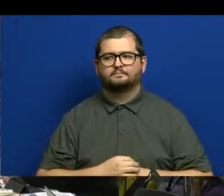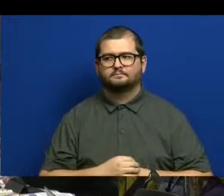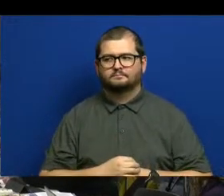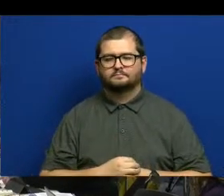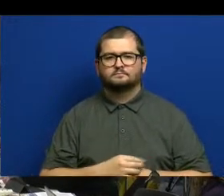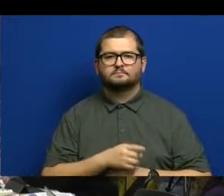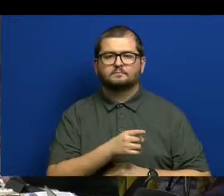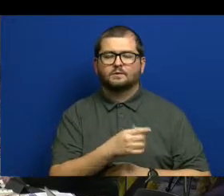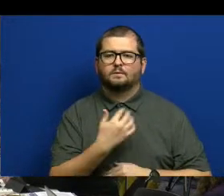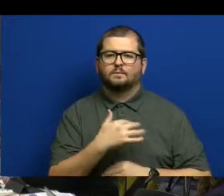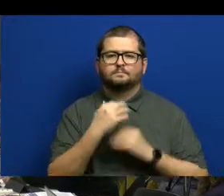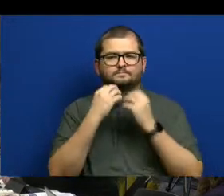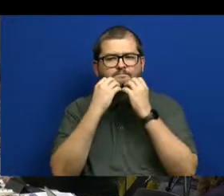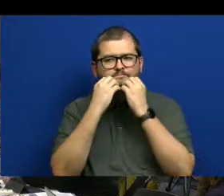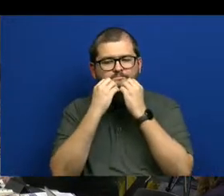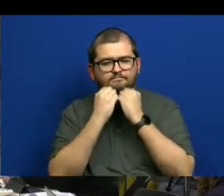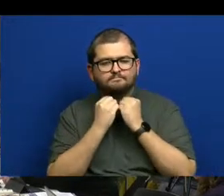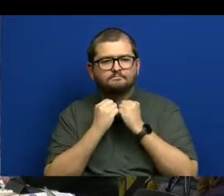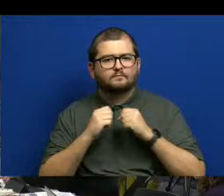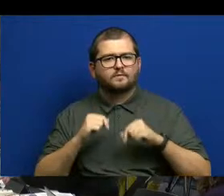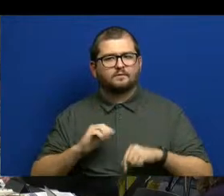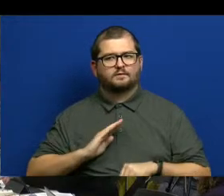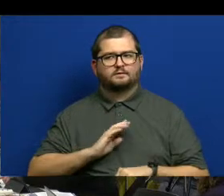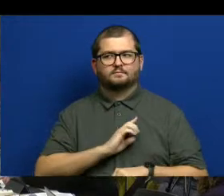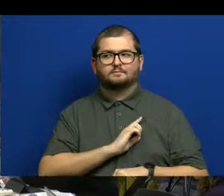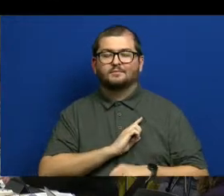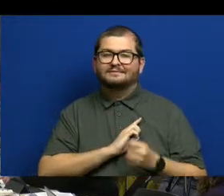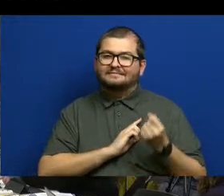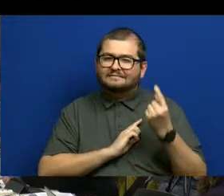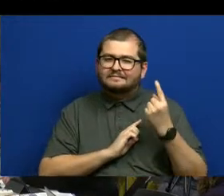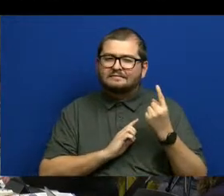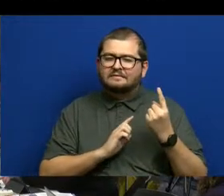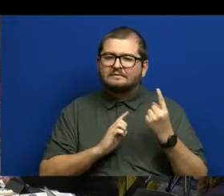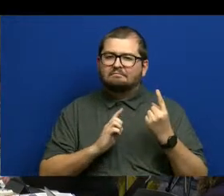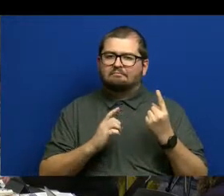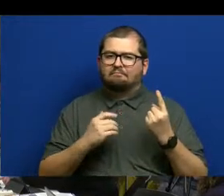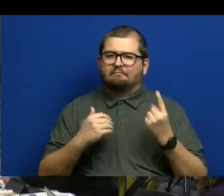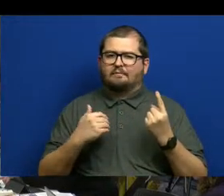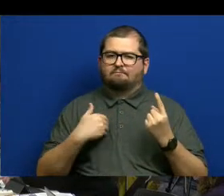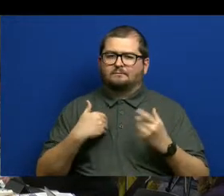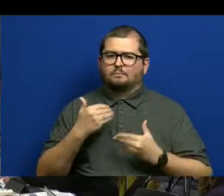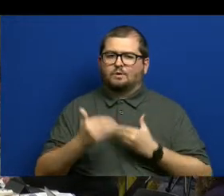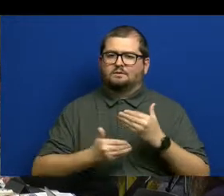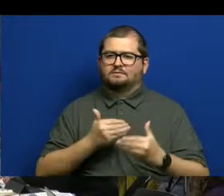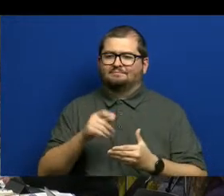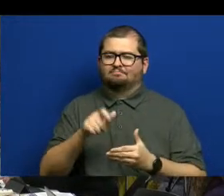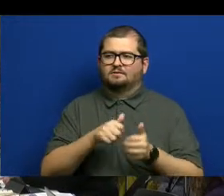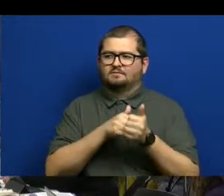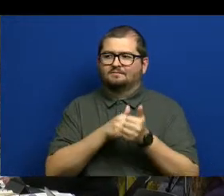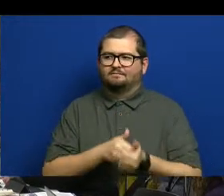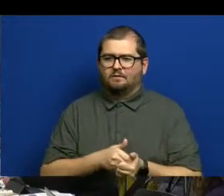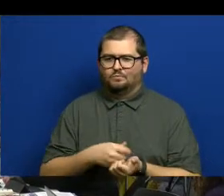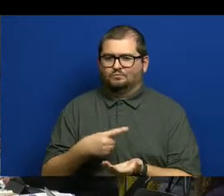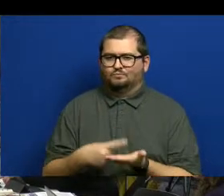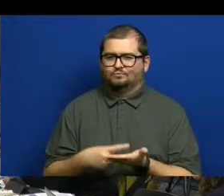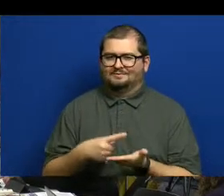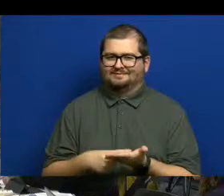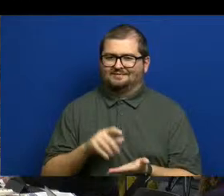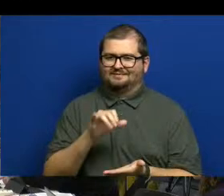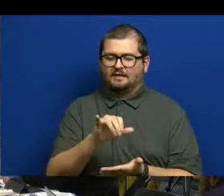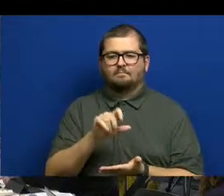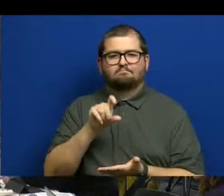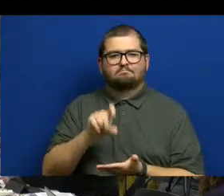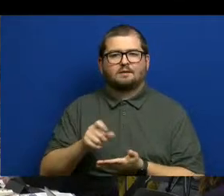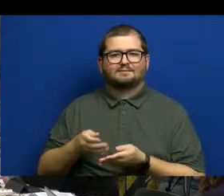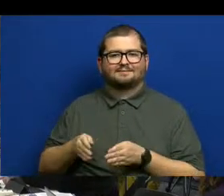You are a valued member of this board. There is a process, however, that we have to follow. To discuss things like that, we need to be